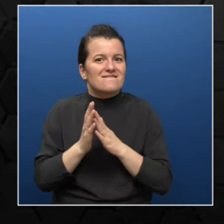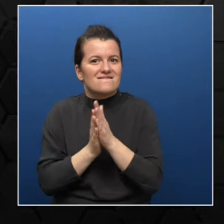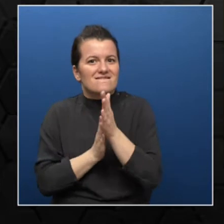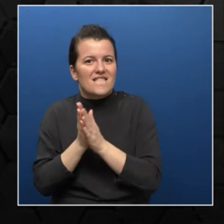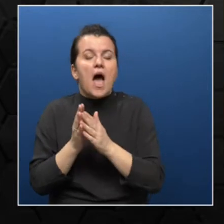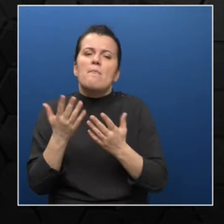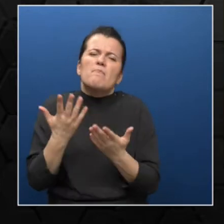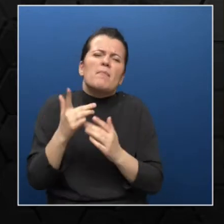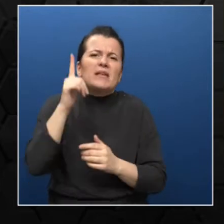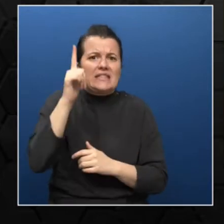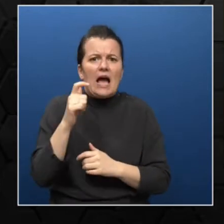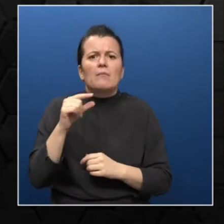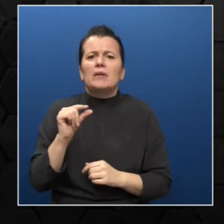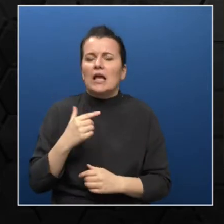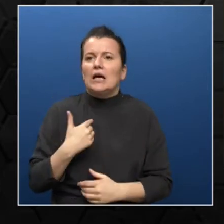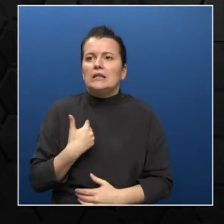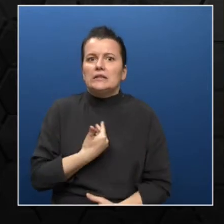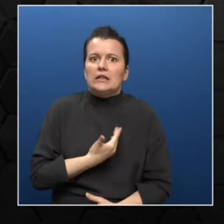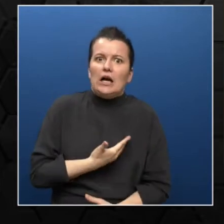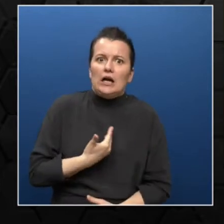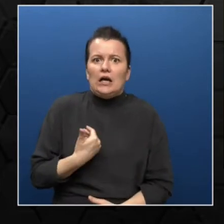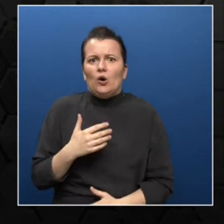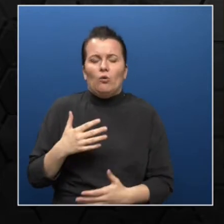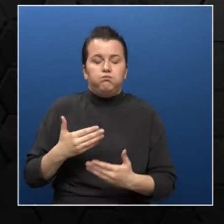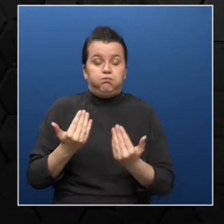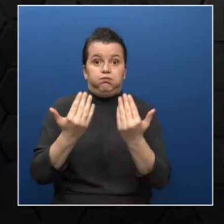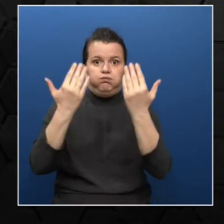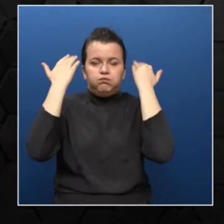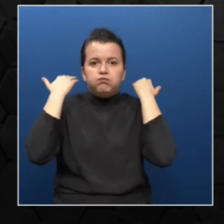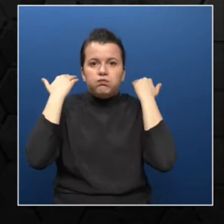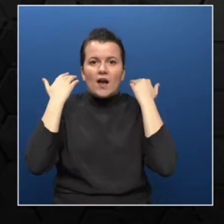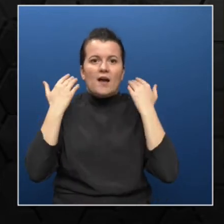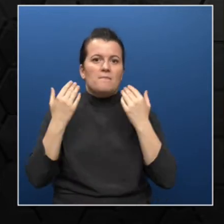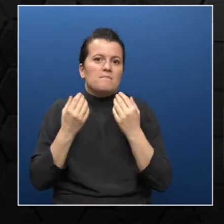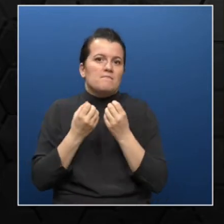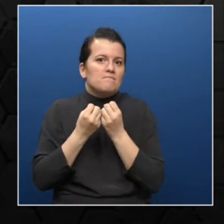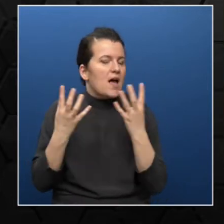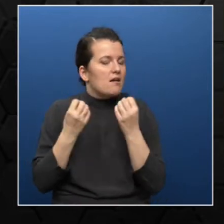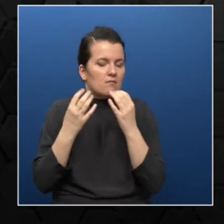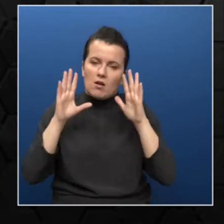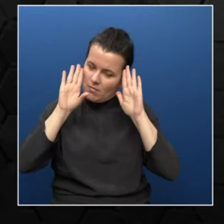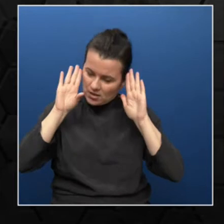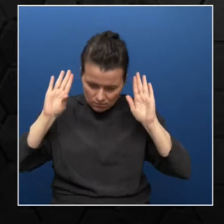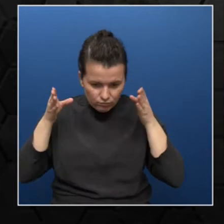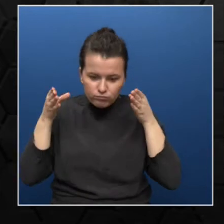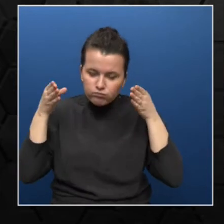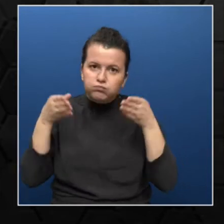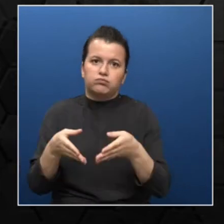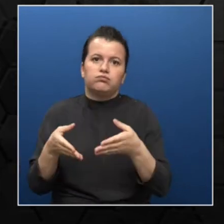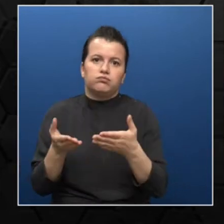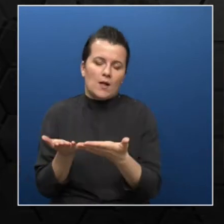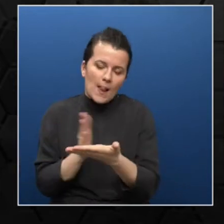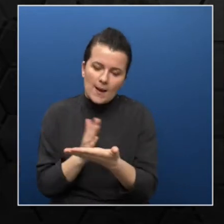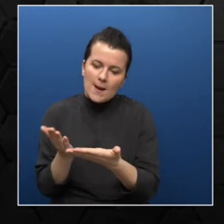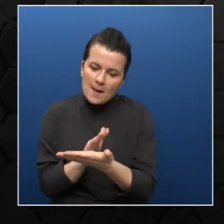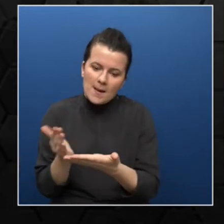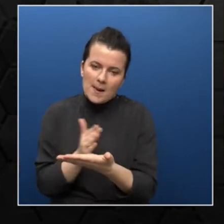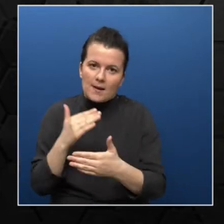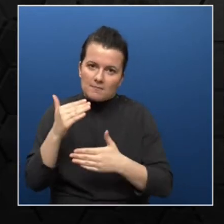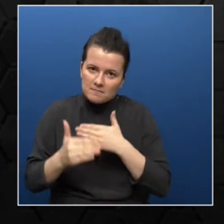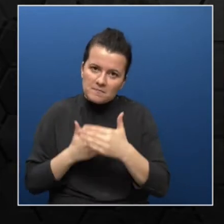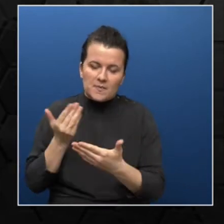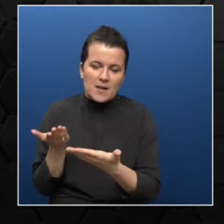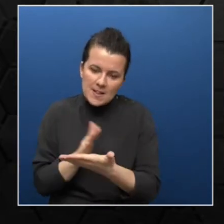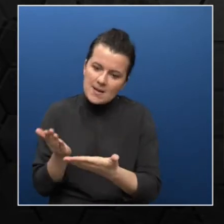You need to understand that you need lots and lots of dedication. You need perseverance to move towards a